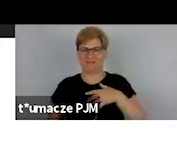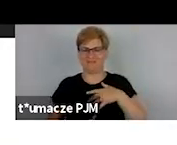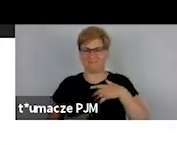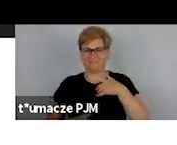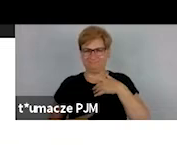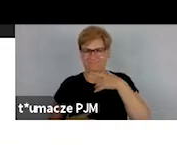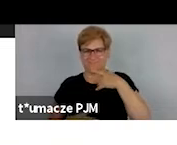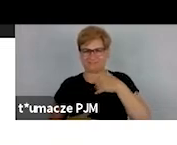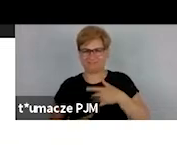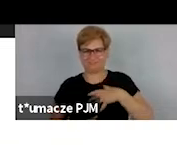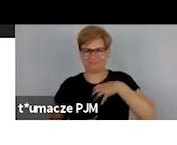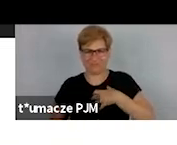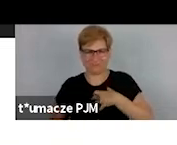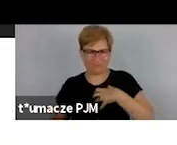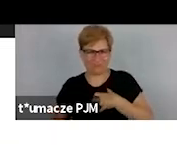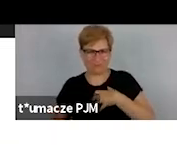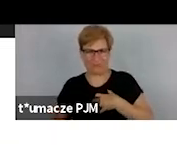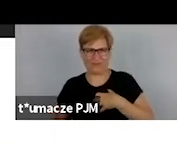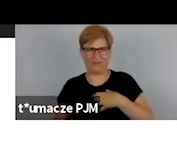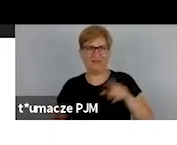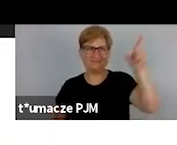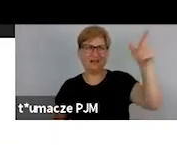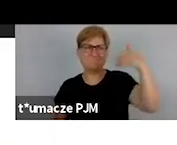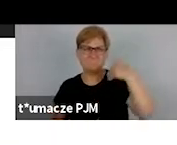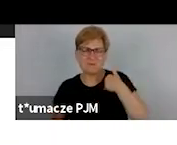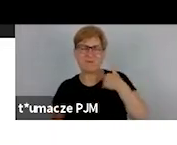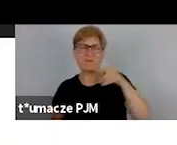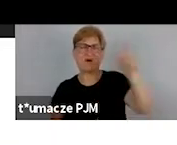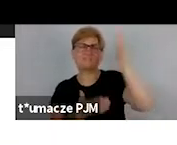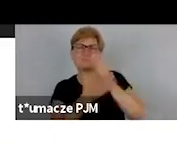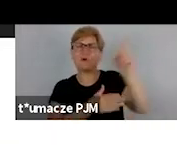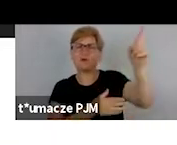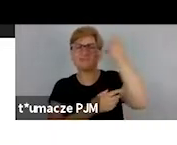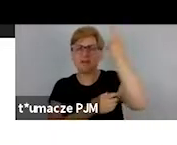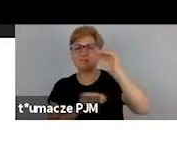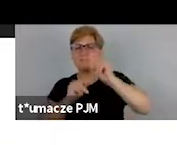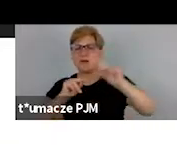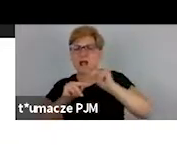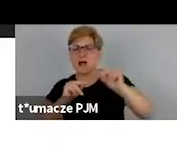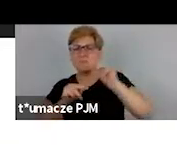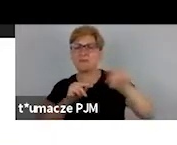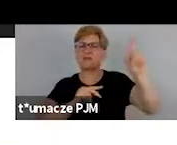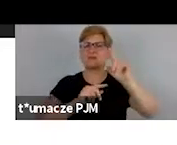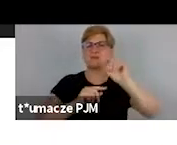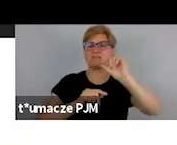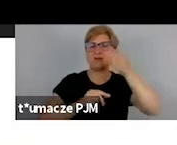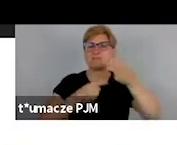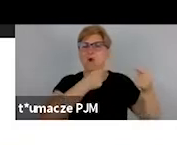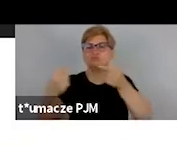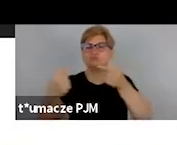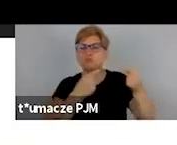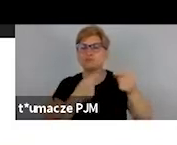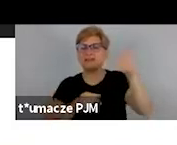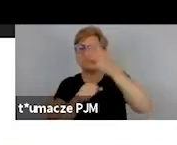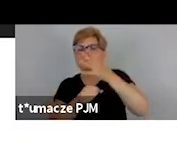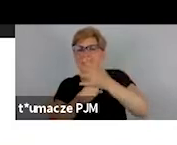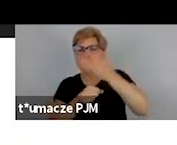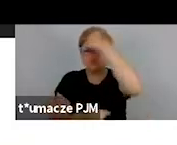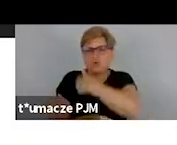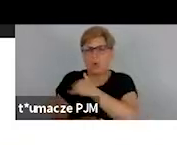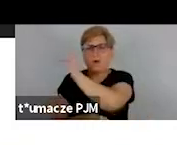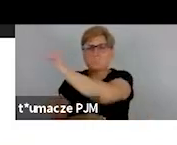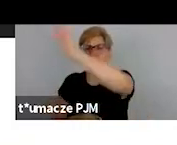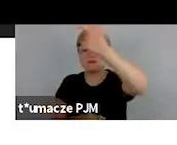the provision of mental health and psychosocial support, impossible under those circumstances. If I was that counselor, I wouldn't show up for